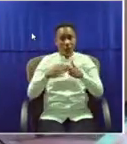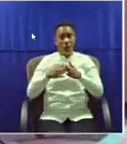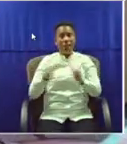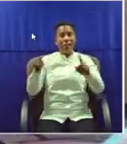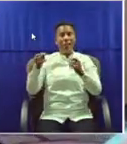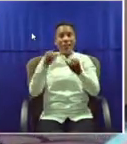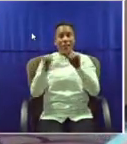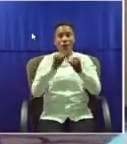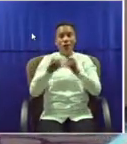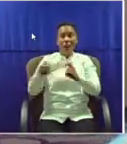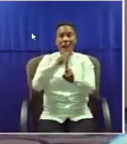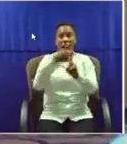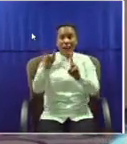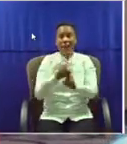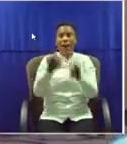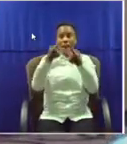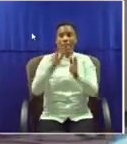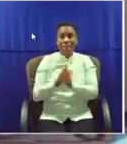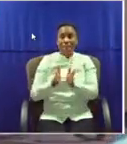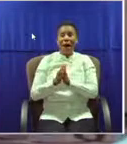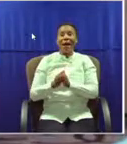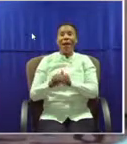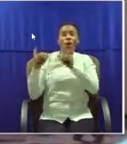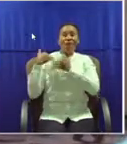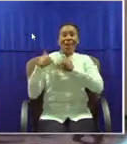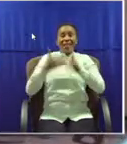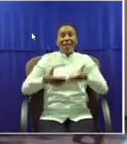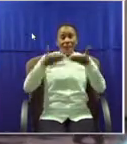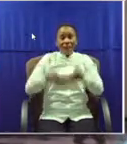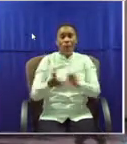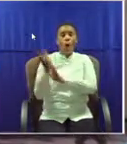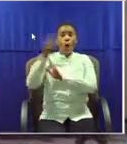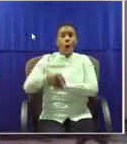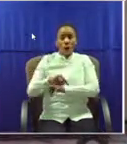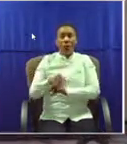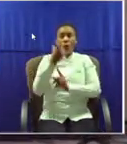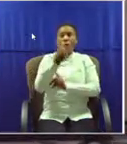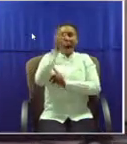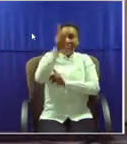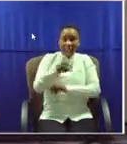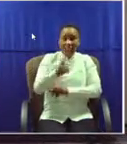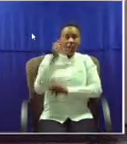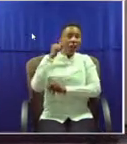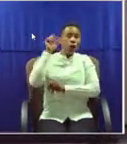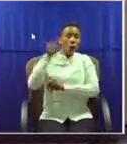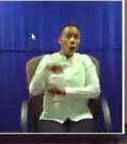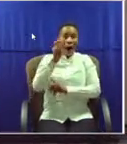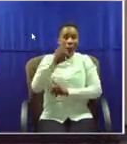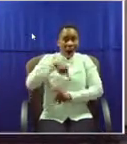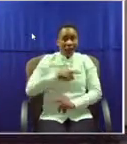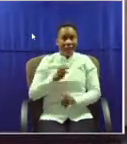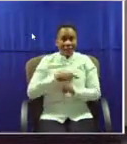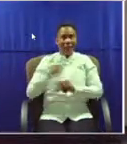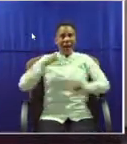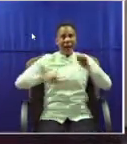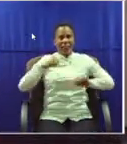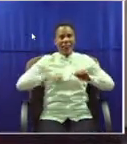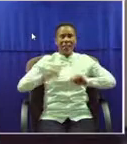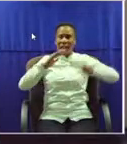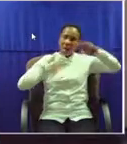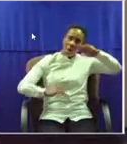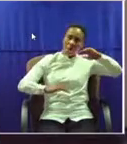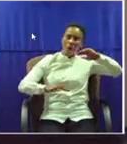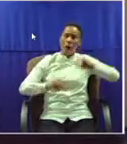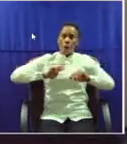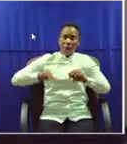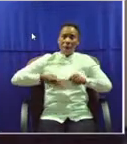by the securities you called on them. And you are doing it again by ignoring us and also acting very unleniently to women